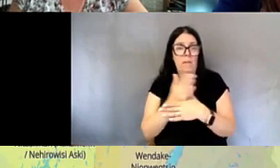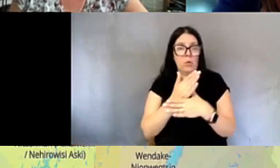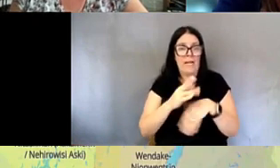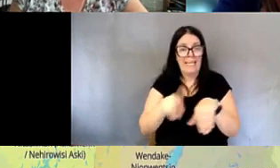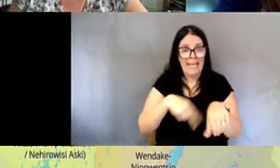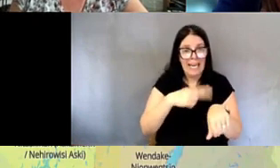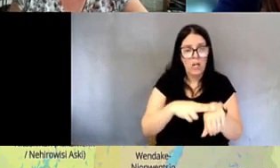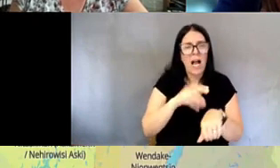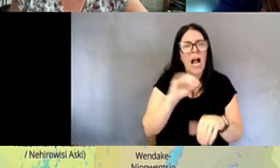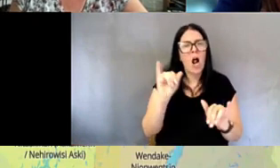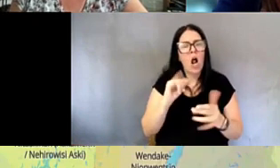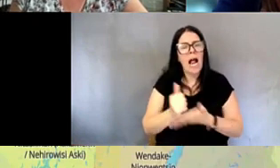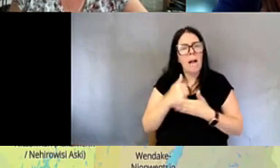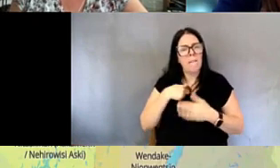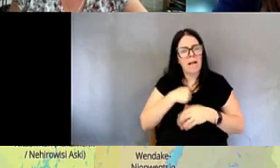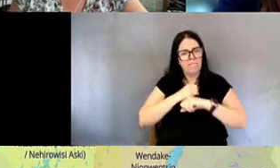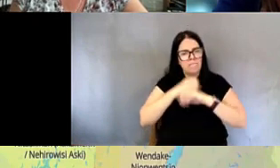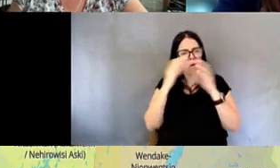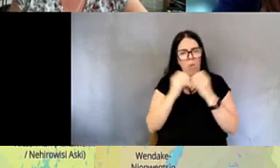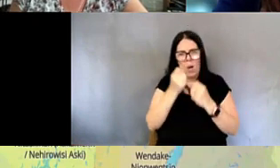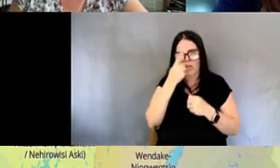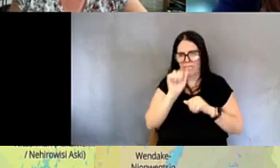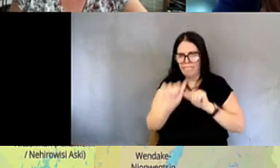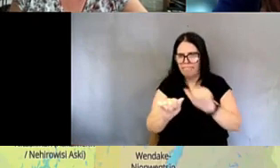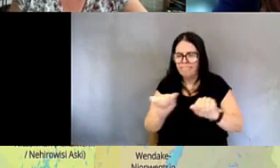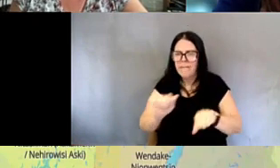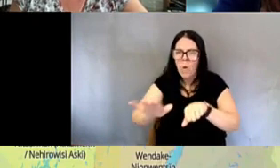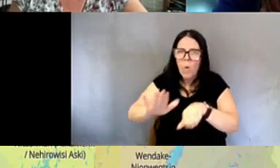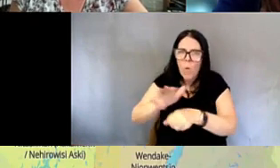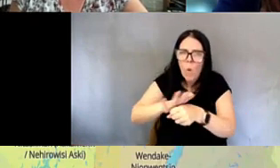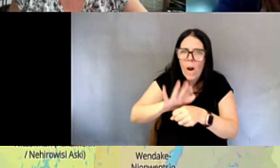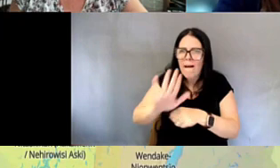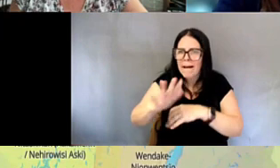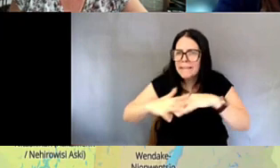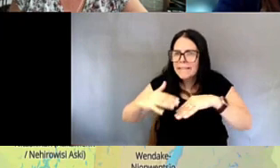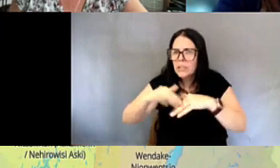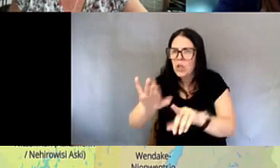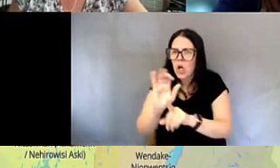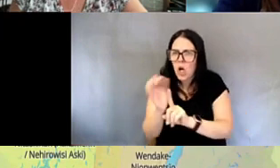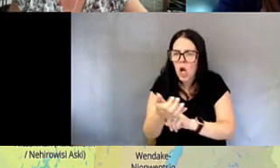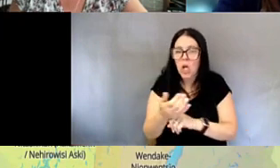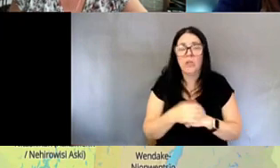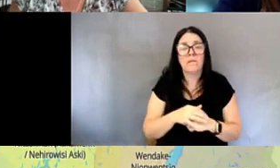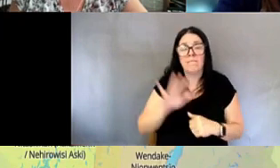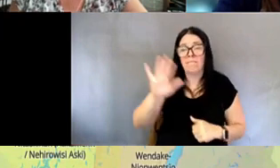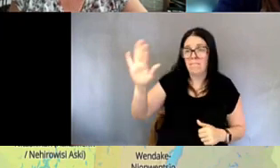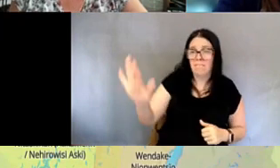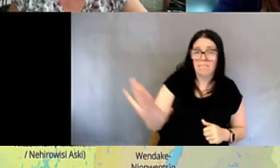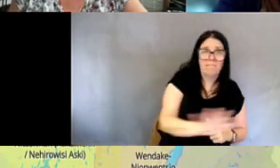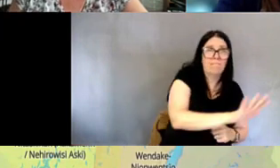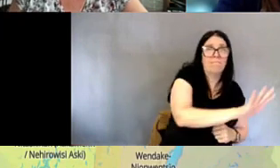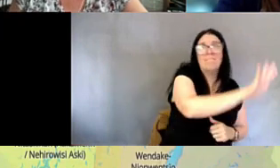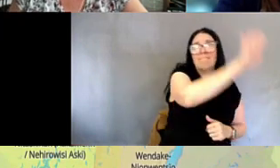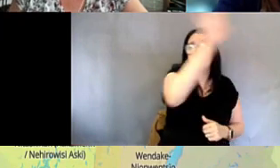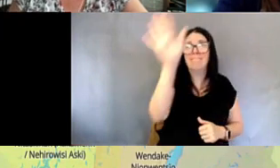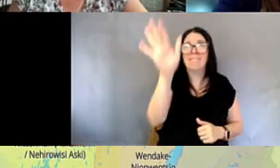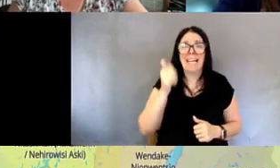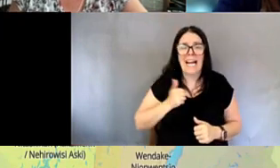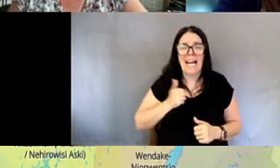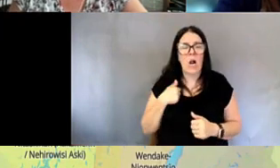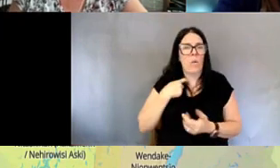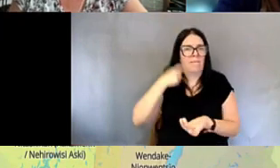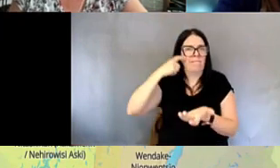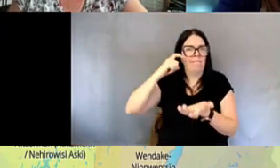improve our own understanding of local Indigenous peoples and their cultures. From coast to coast to coast, we acknowledge the ancestral